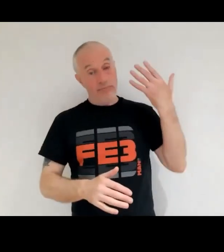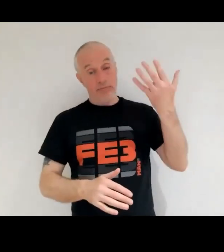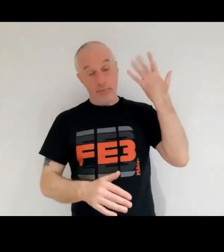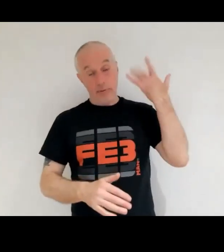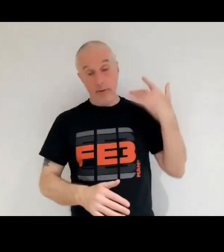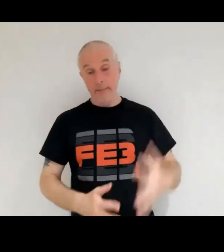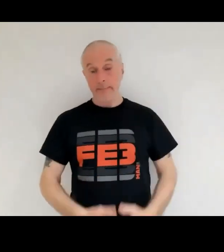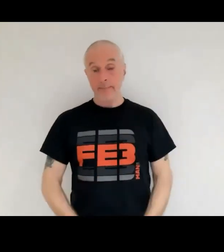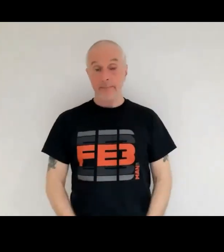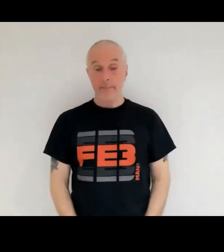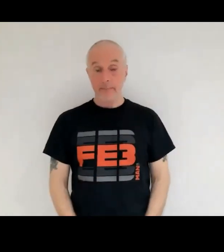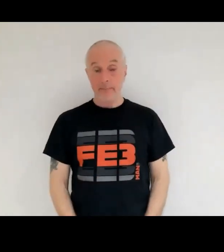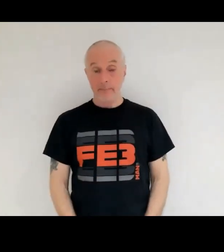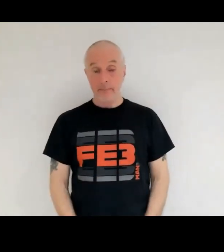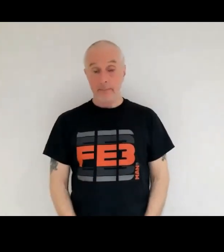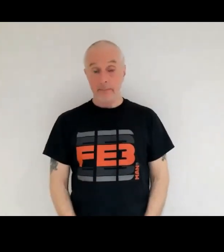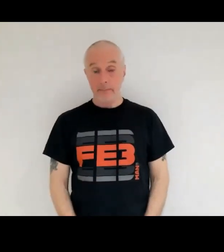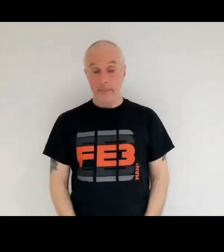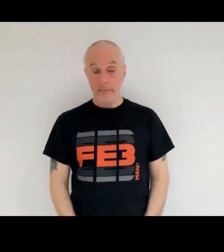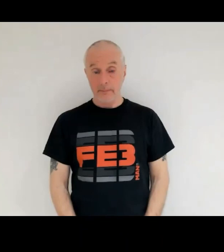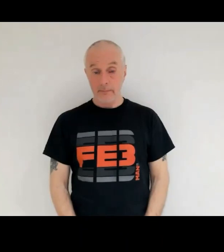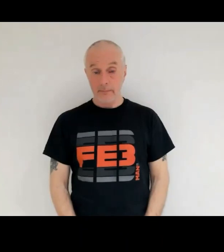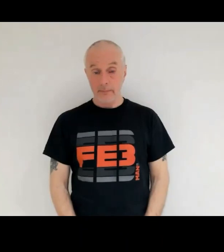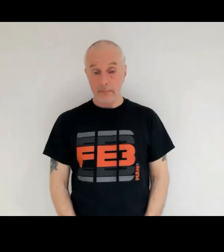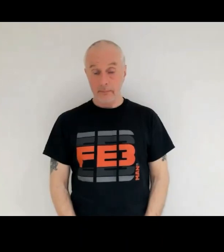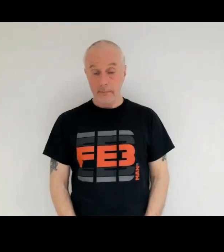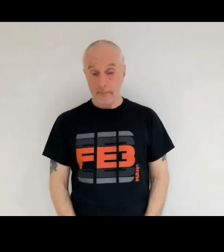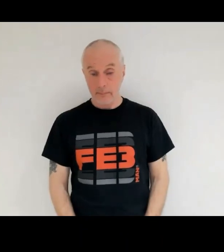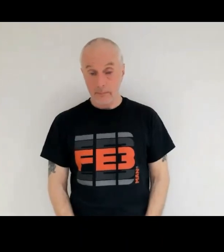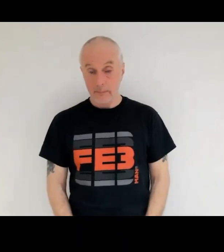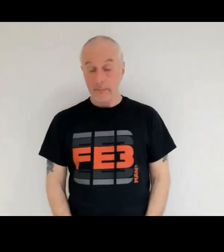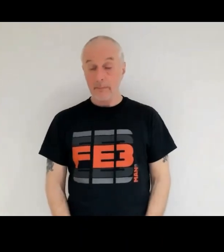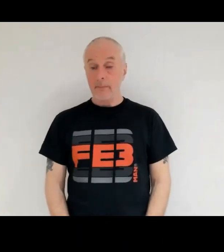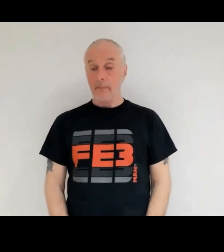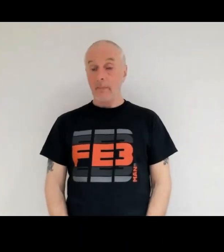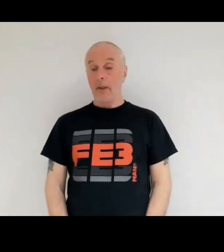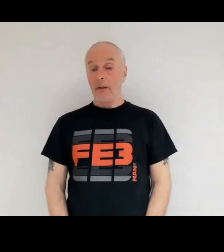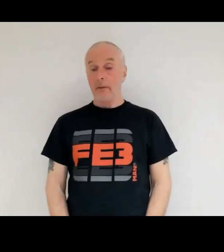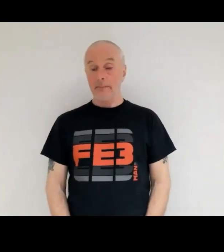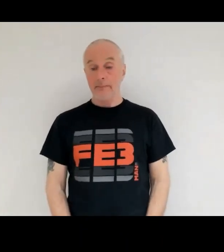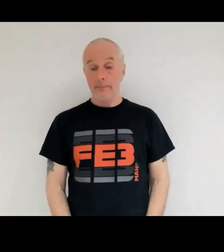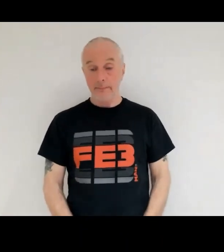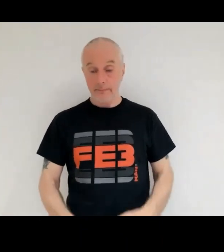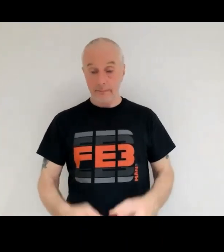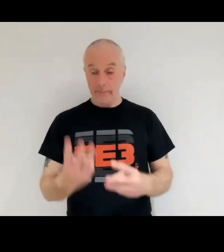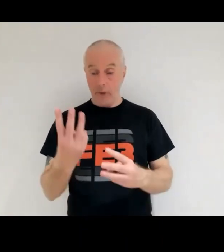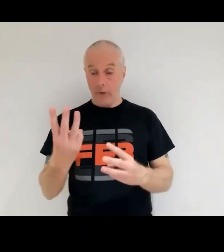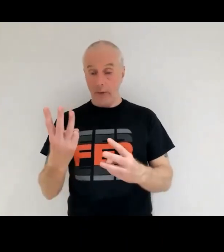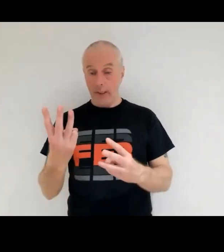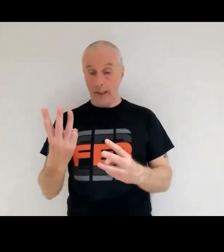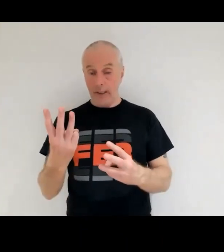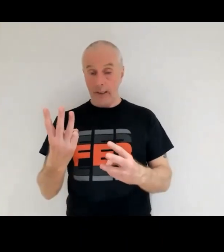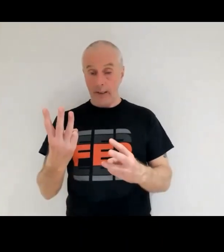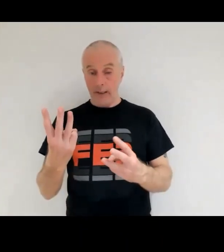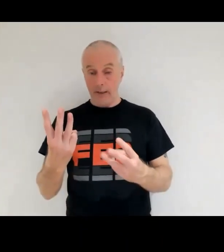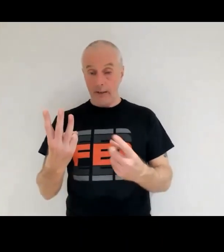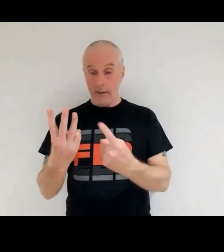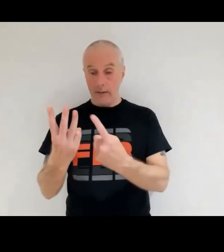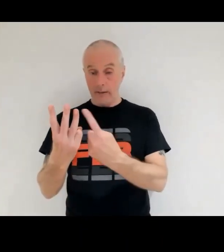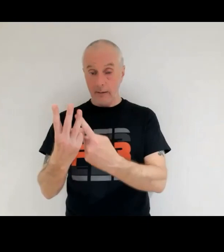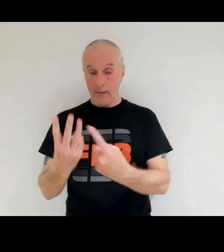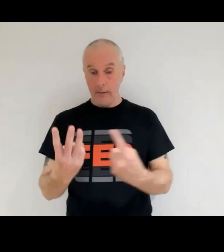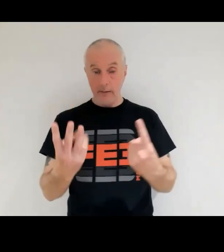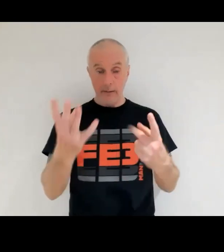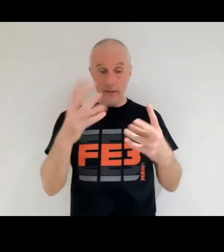Tommy. And actually, there's a really nice way we can combine these final three questions into one. They all essentially, so thank you,